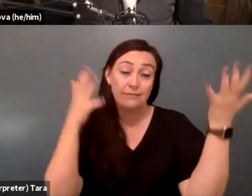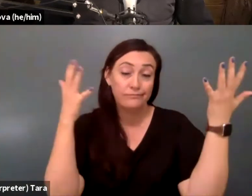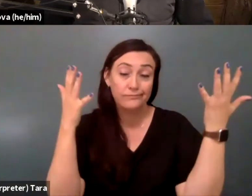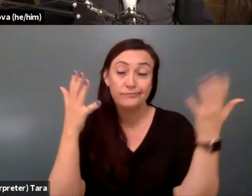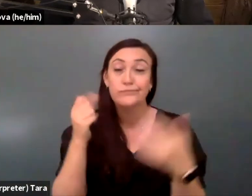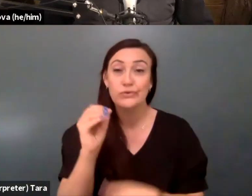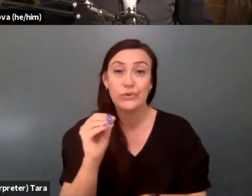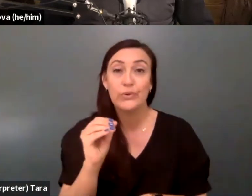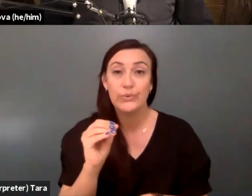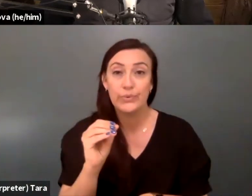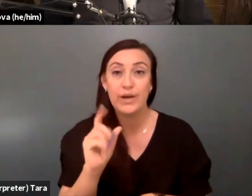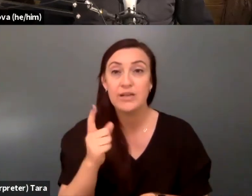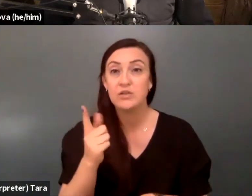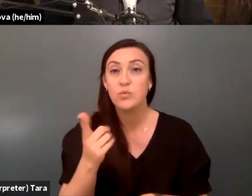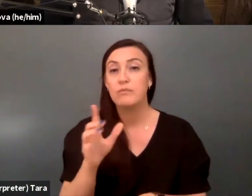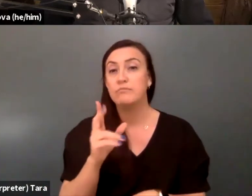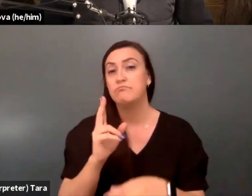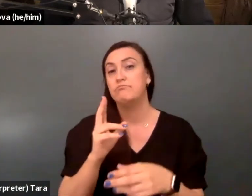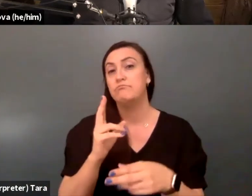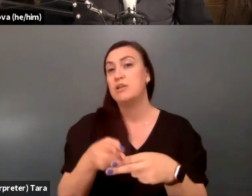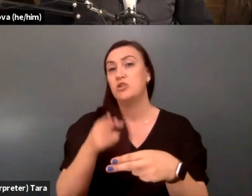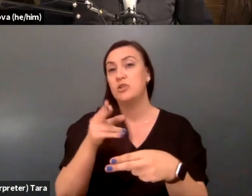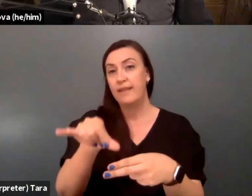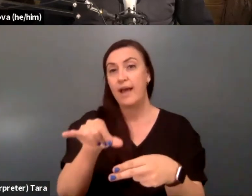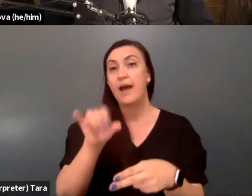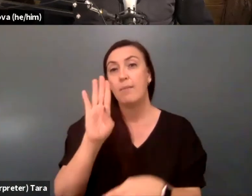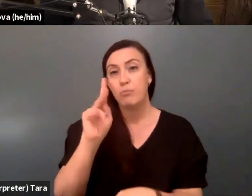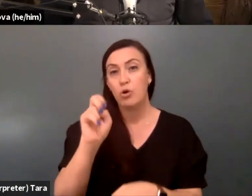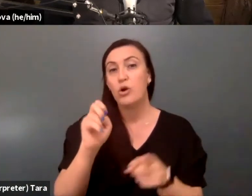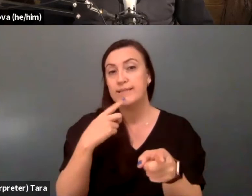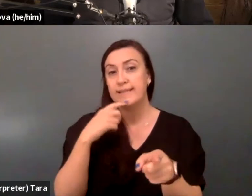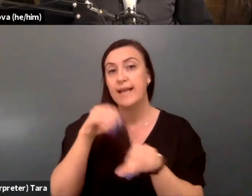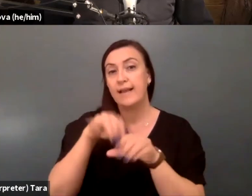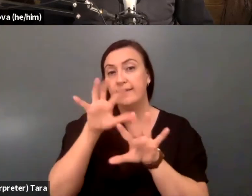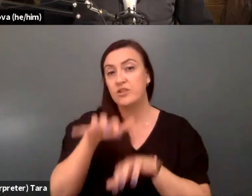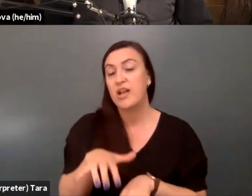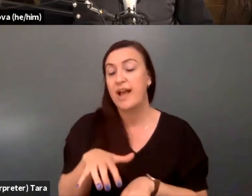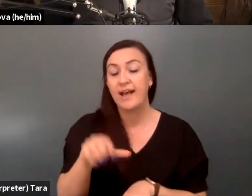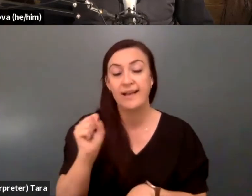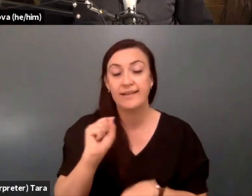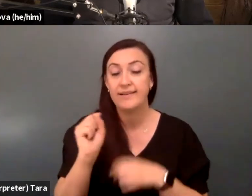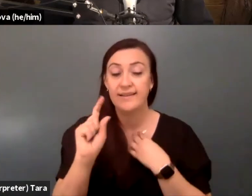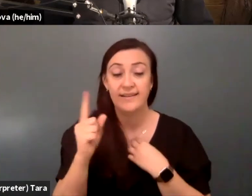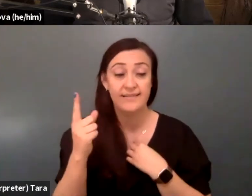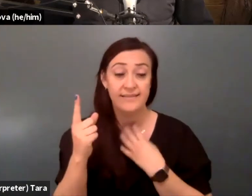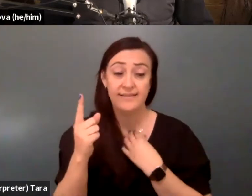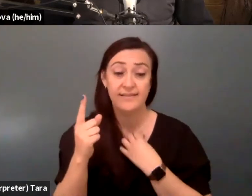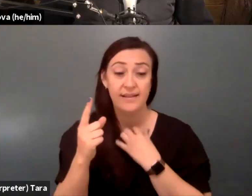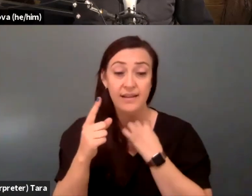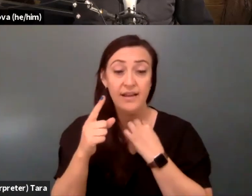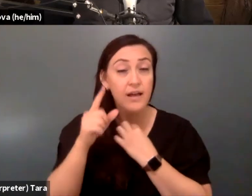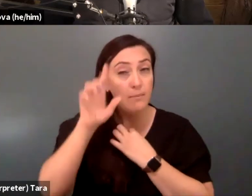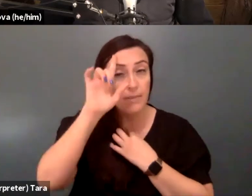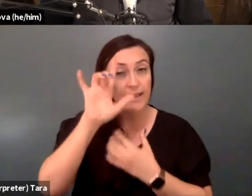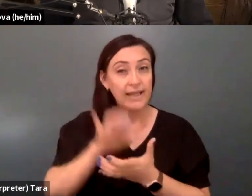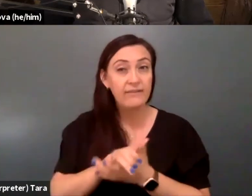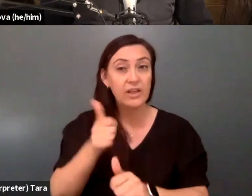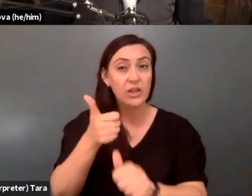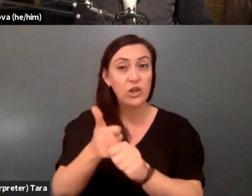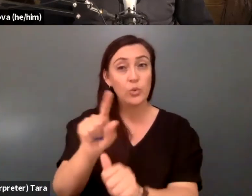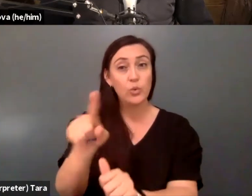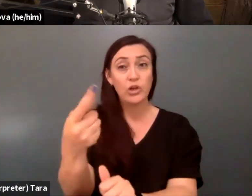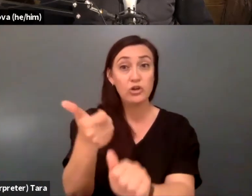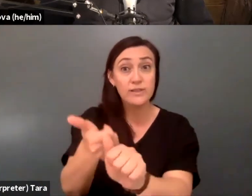just want to lift up what Brooke is saying, is that it's to believe that you alone are